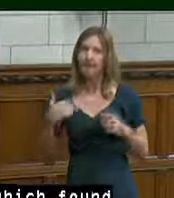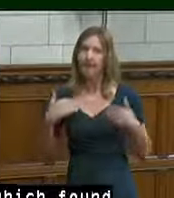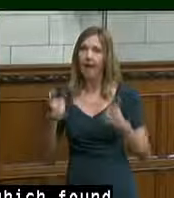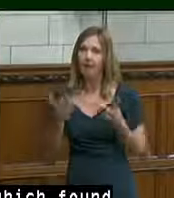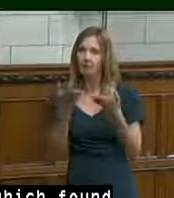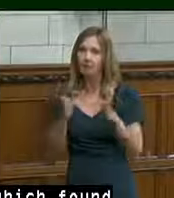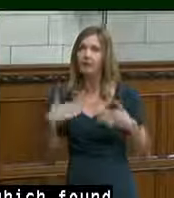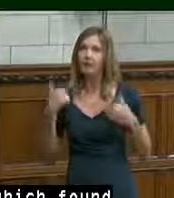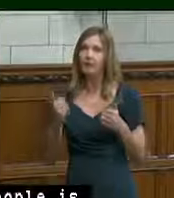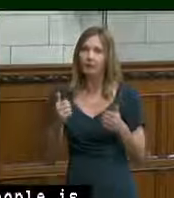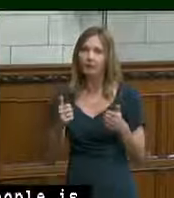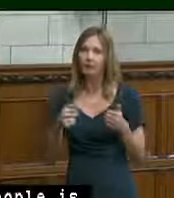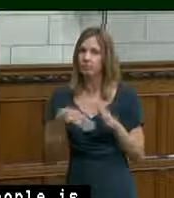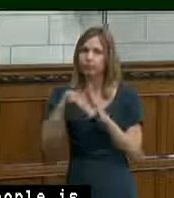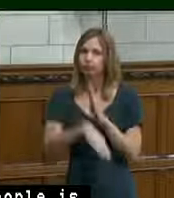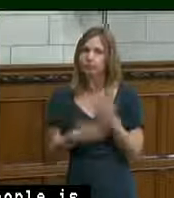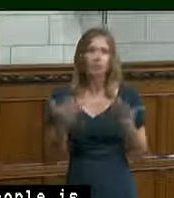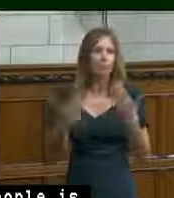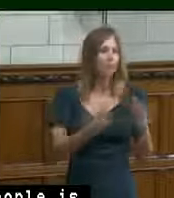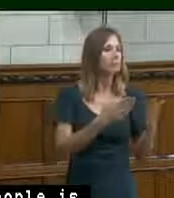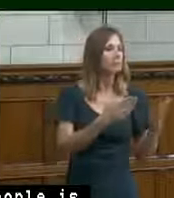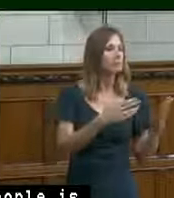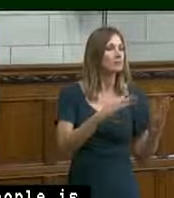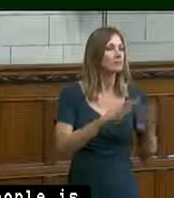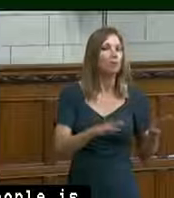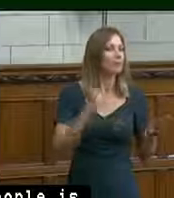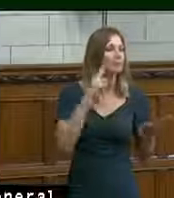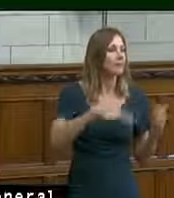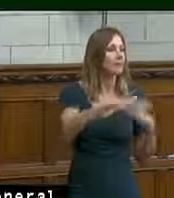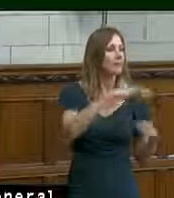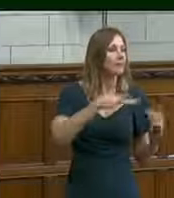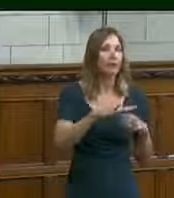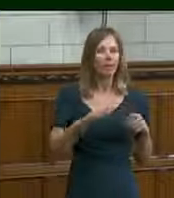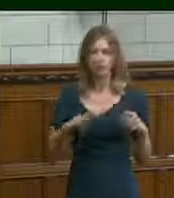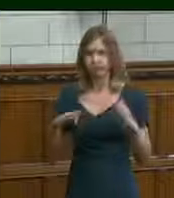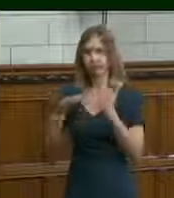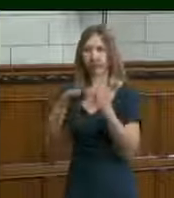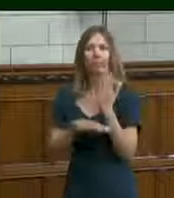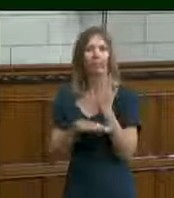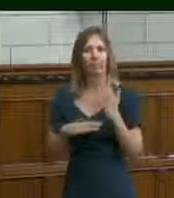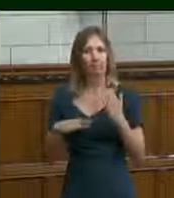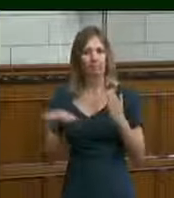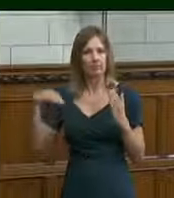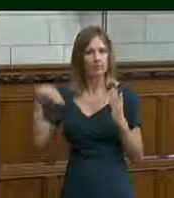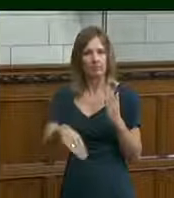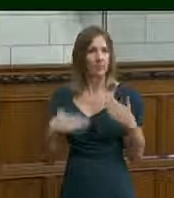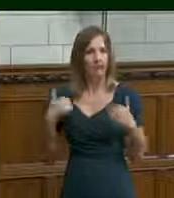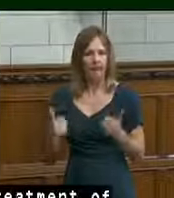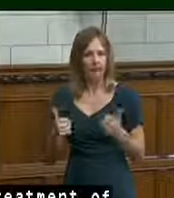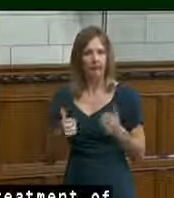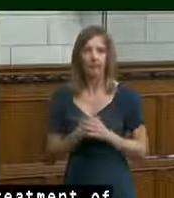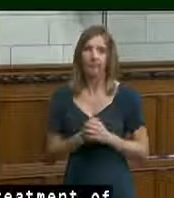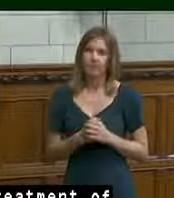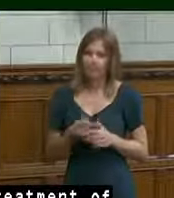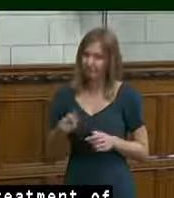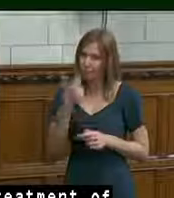probable underdiagnosis and undertreatment of chronic conditions, putting them at risk of preventable ill health. Ms